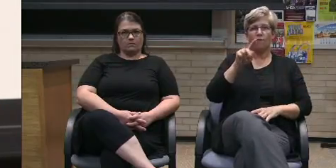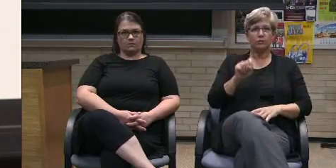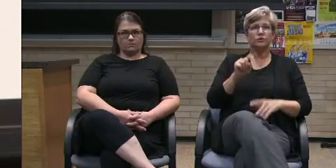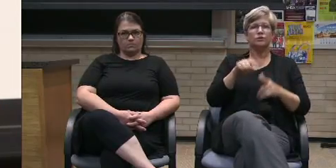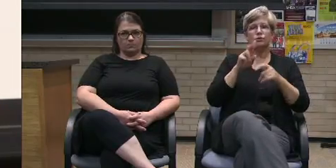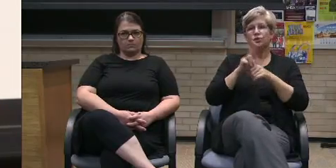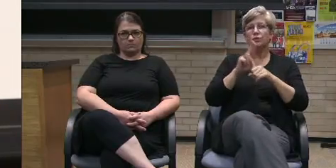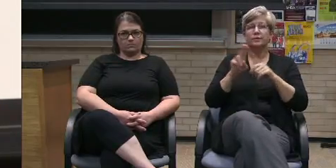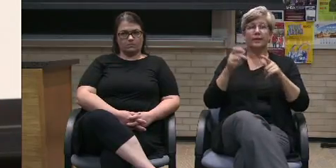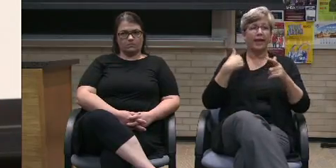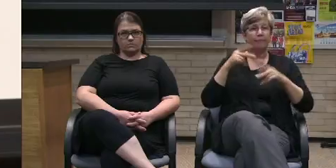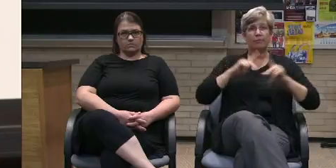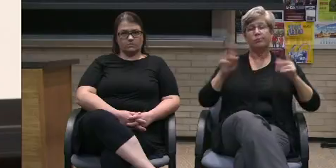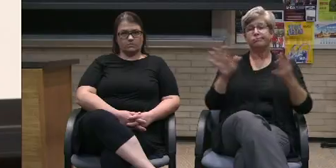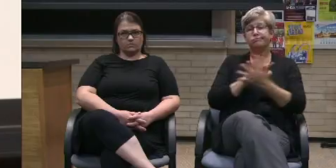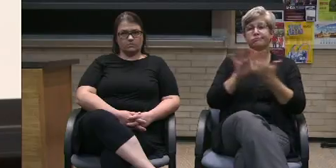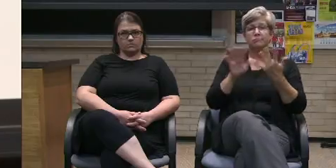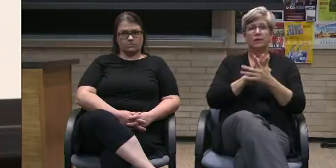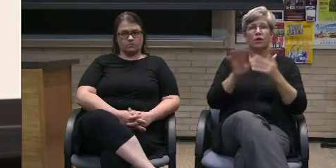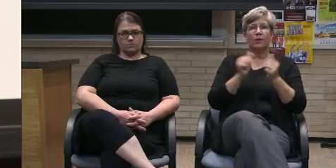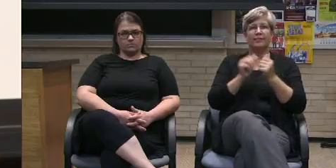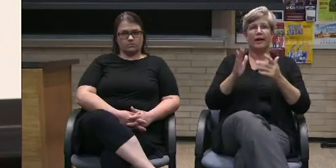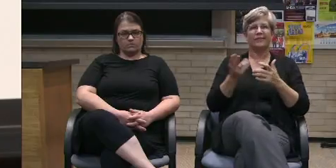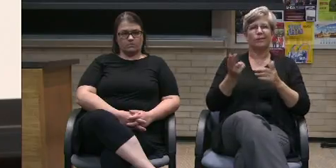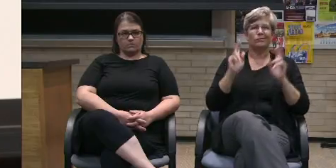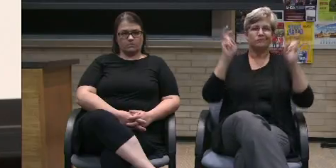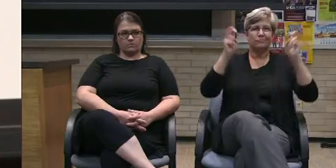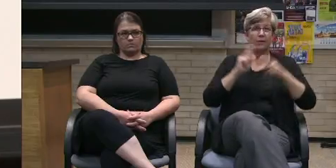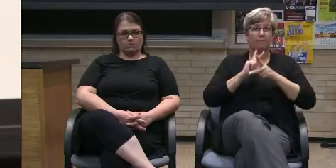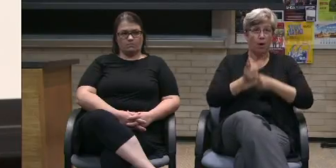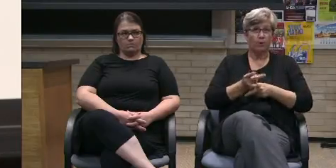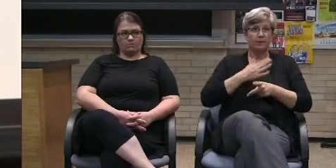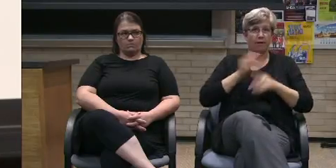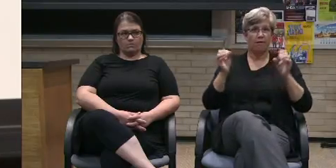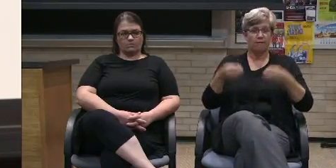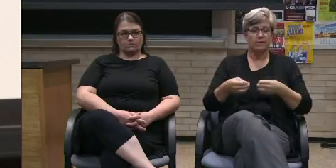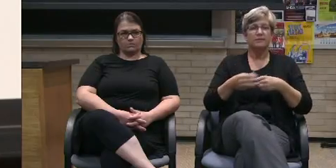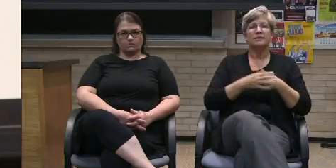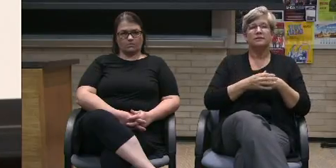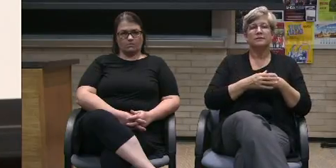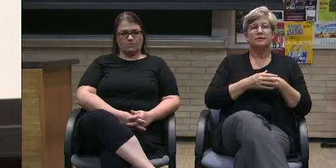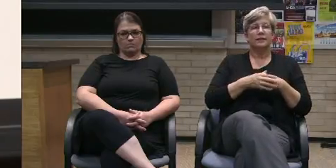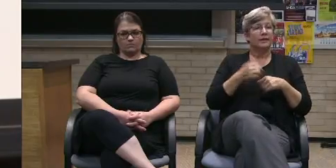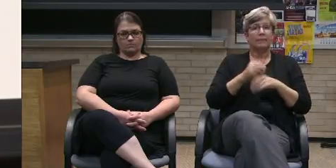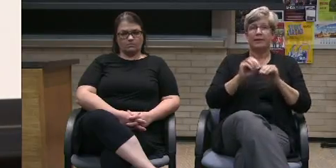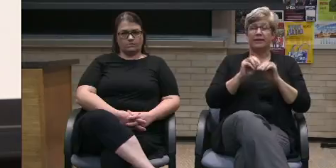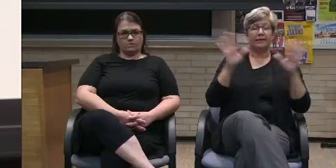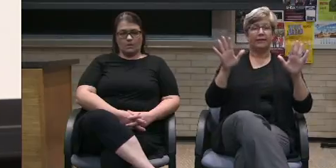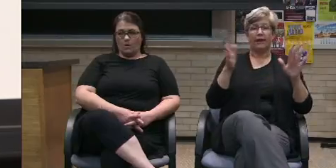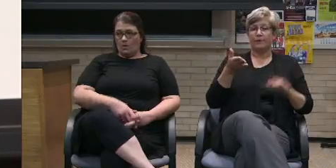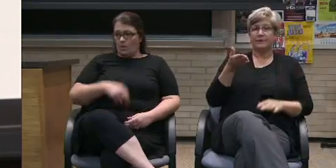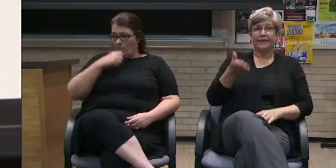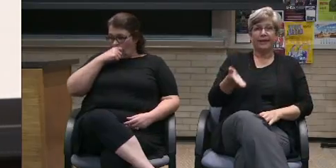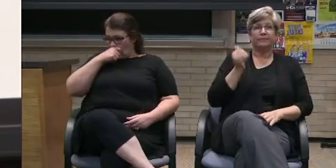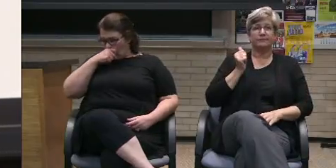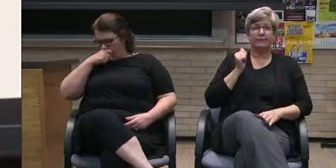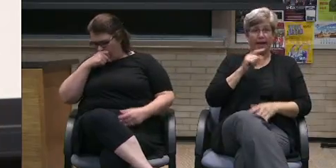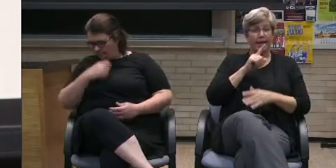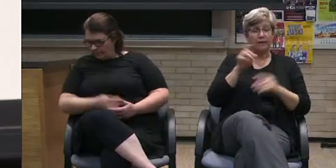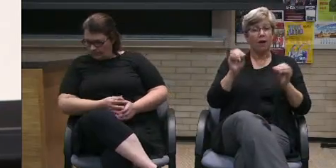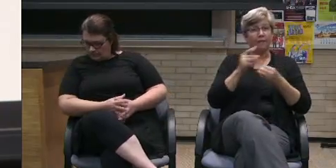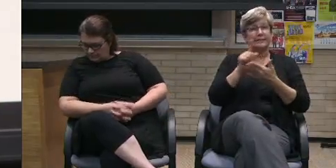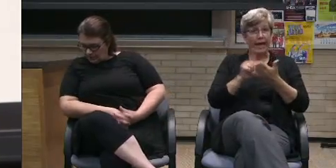entertain guests without it looked like they were borrowing an office. And I made it clear that I was there, like office hours, every